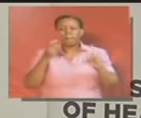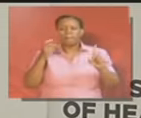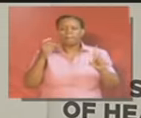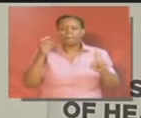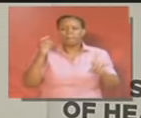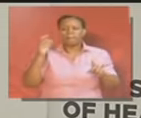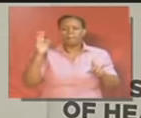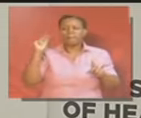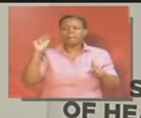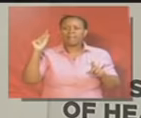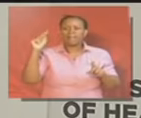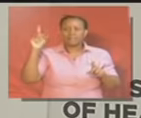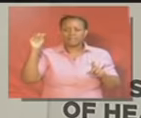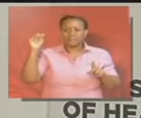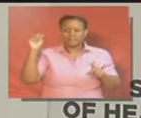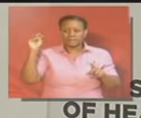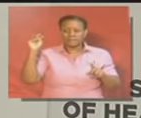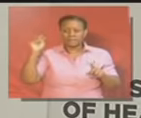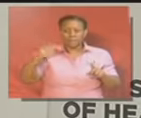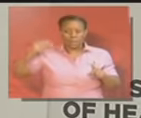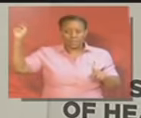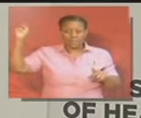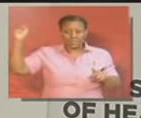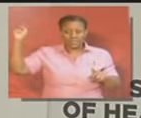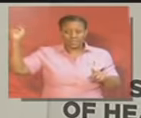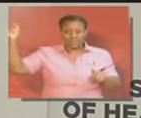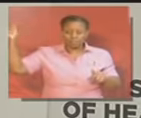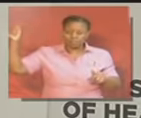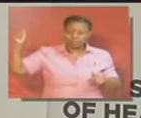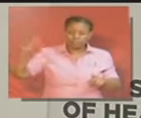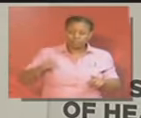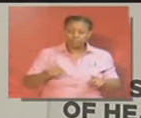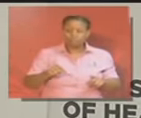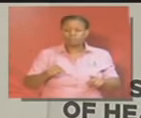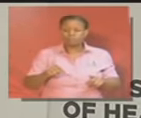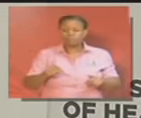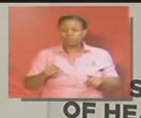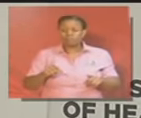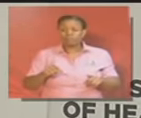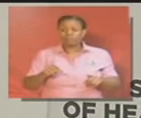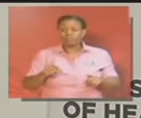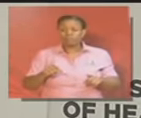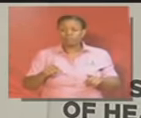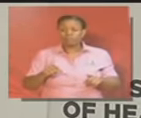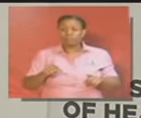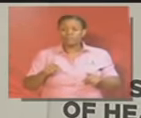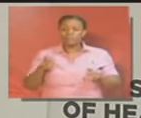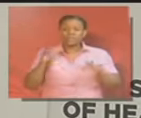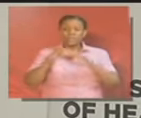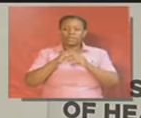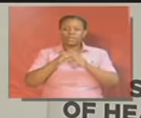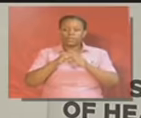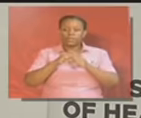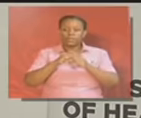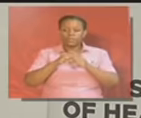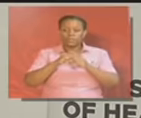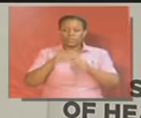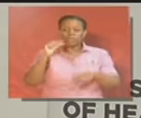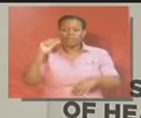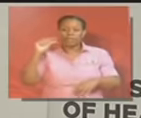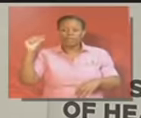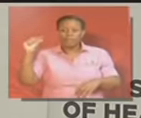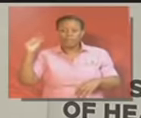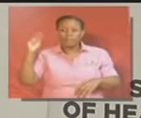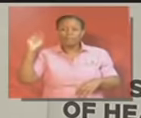right down, a straight line down to the south that will include Guayaguayari, Mayaro, Manzanilla, and of